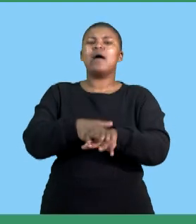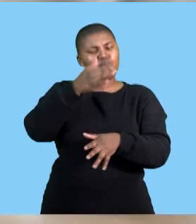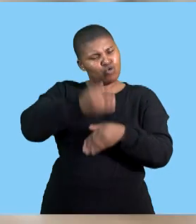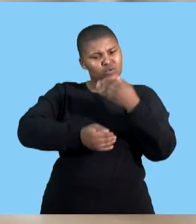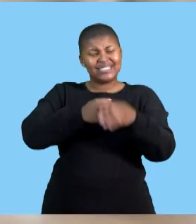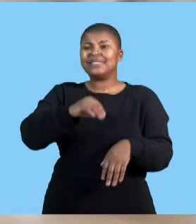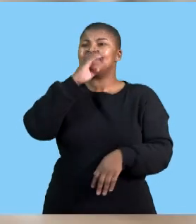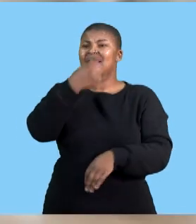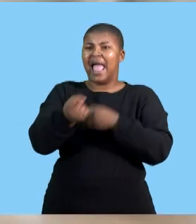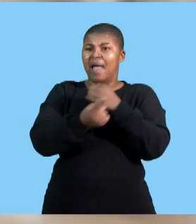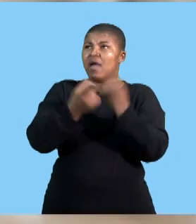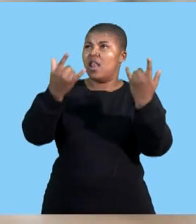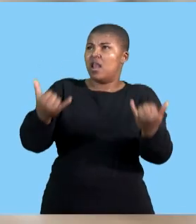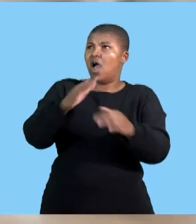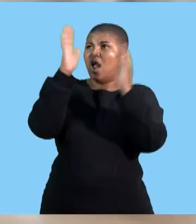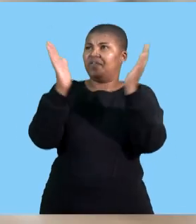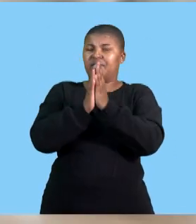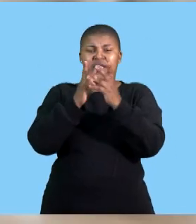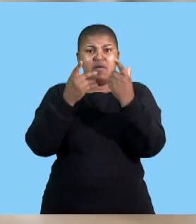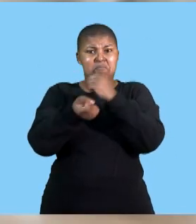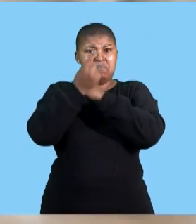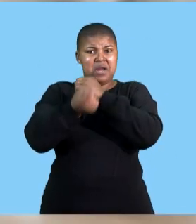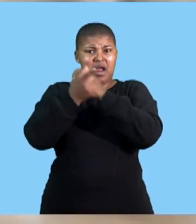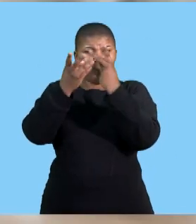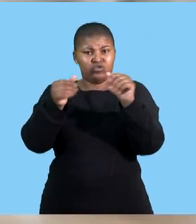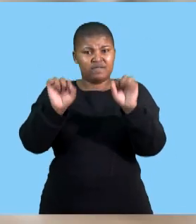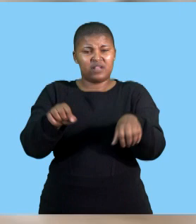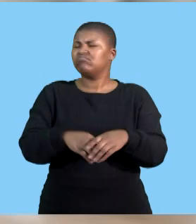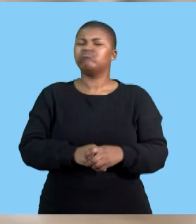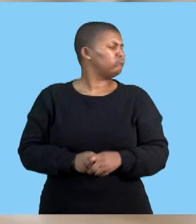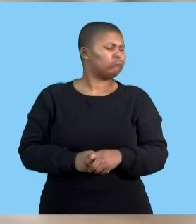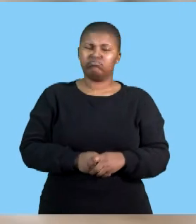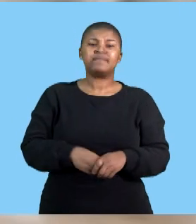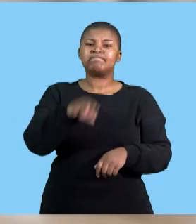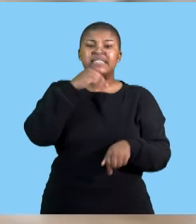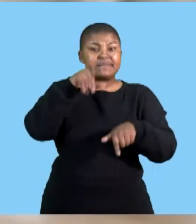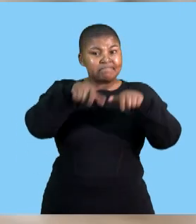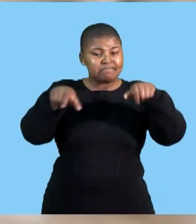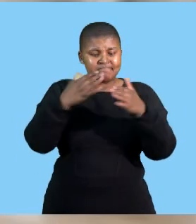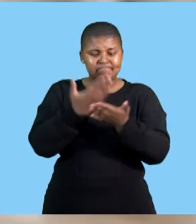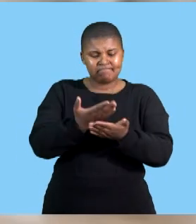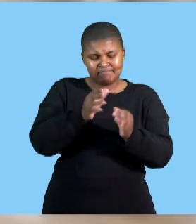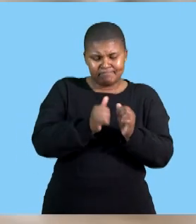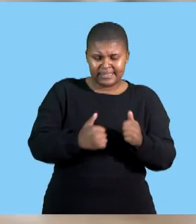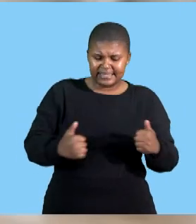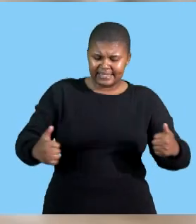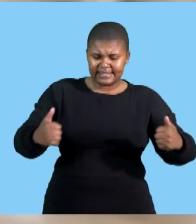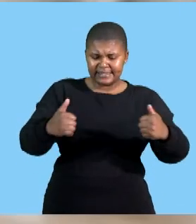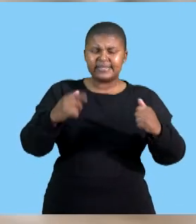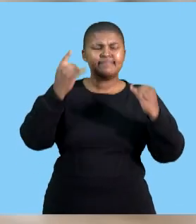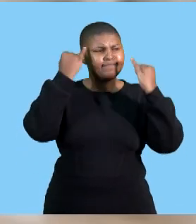a process because it requires people to sit down, be imaginative, and think of ways